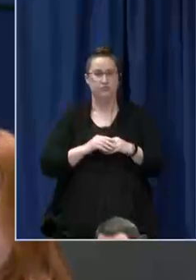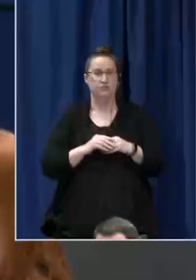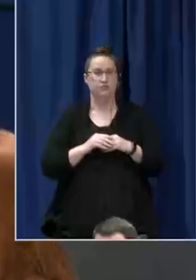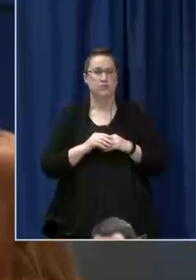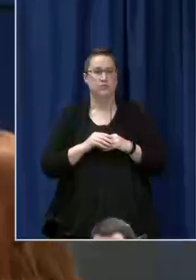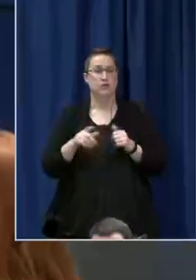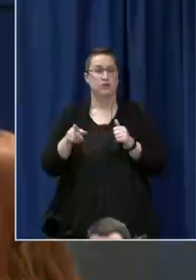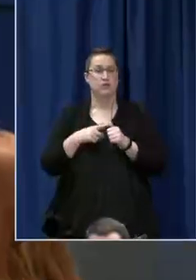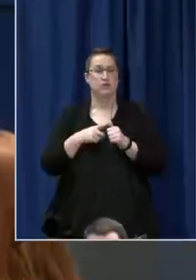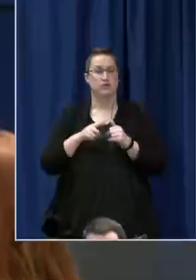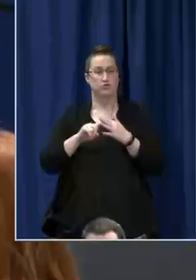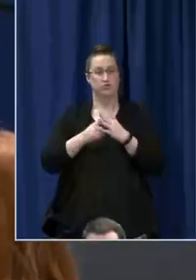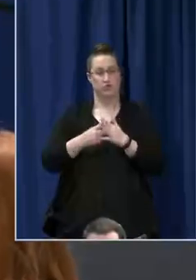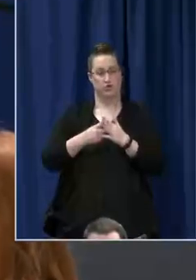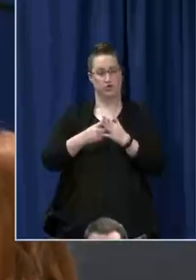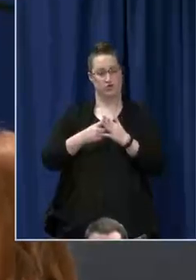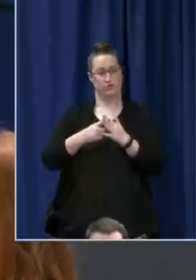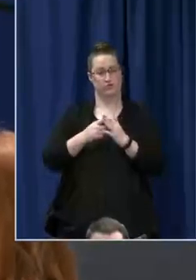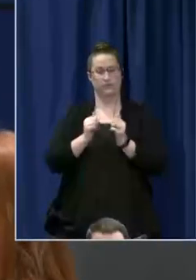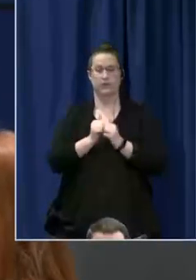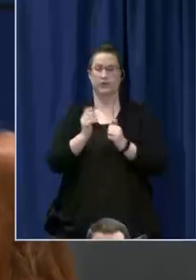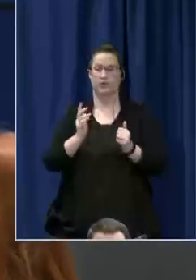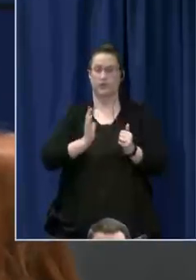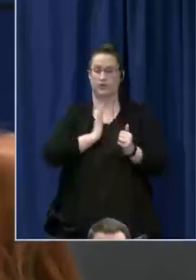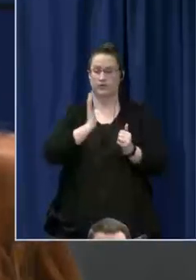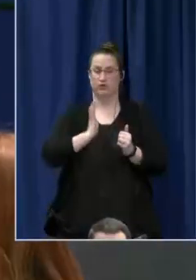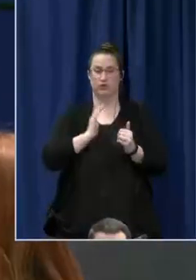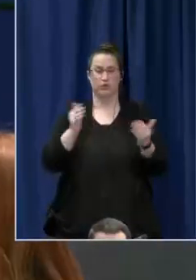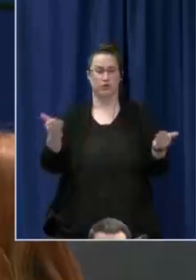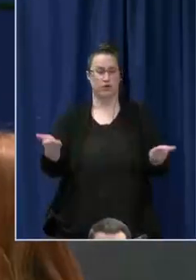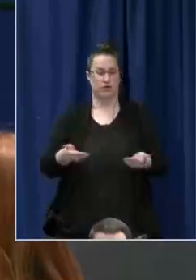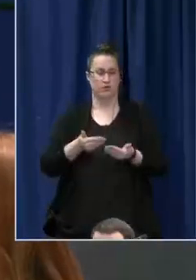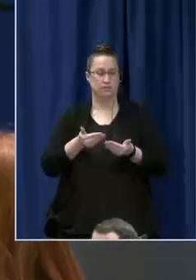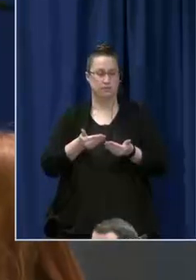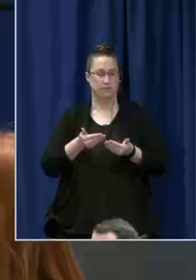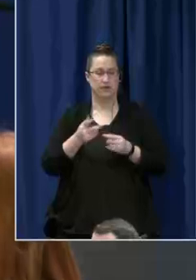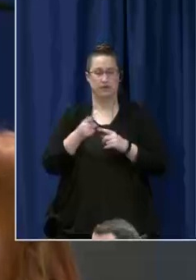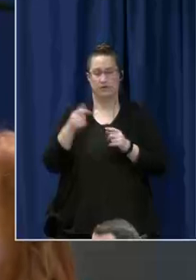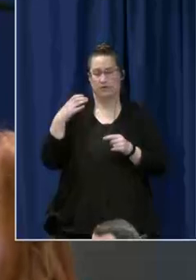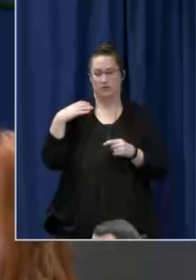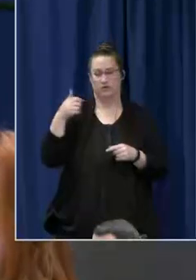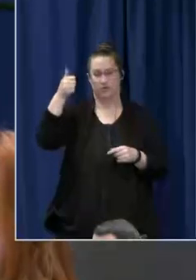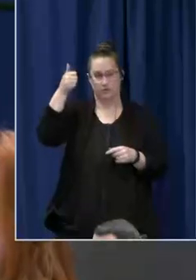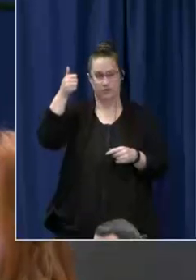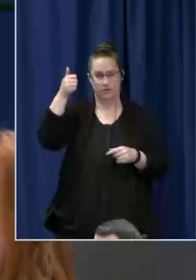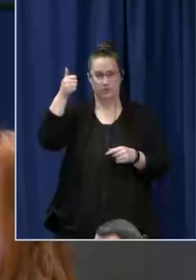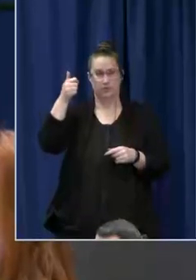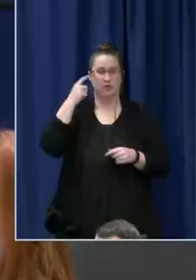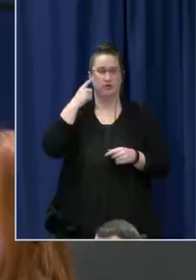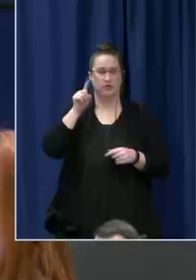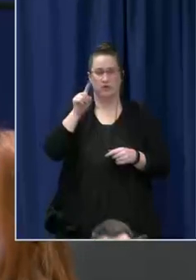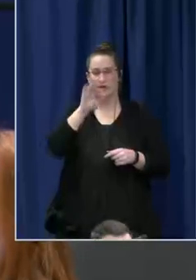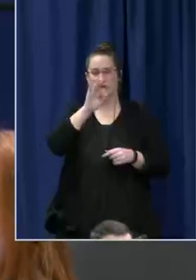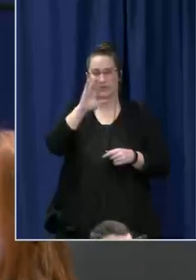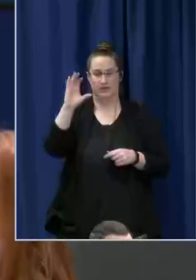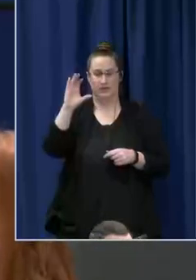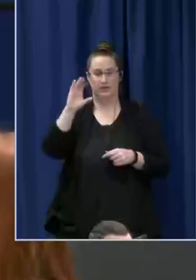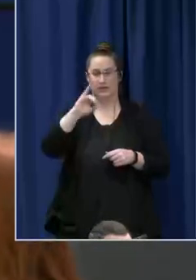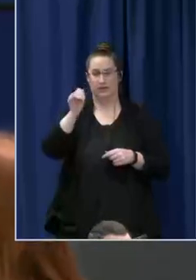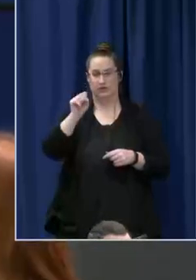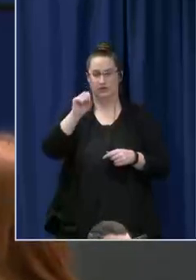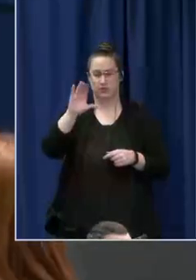start with official welcoming from the chairwoman of the FCC,